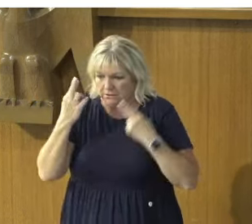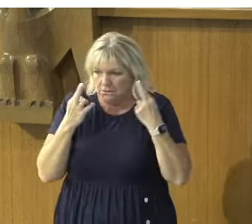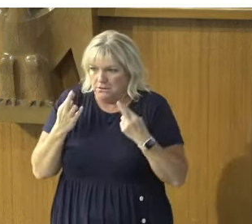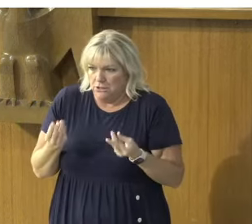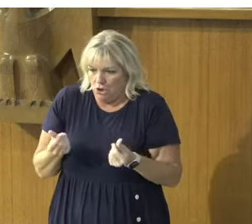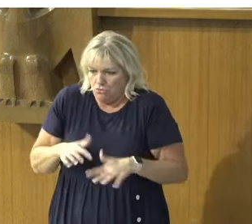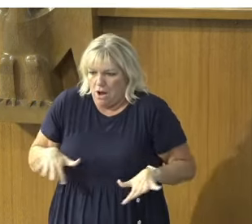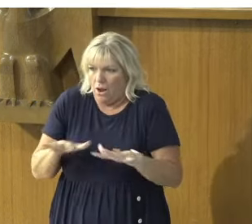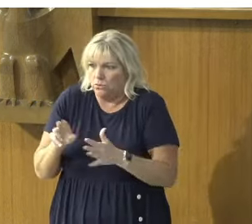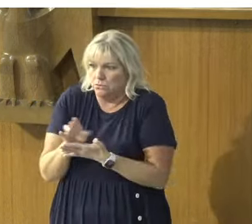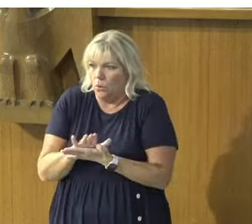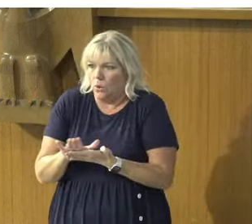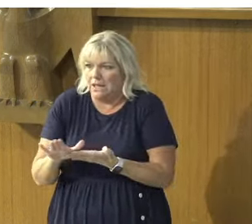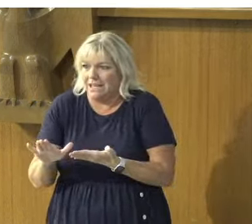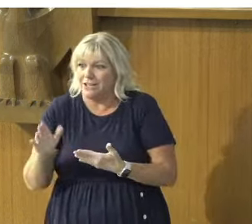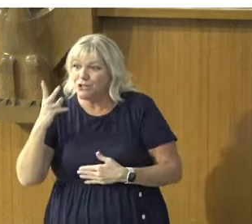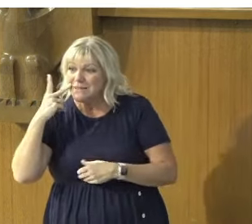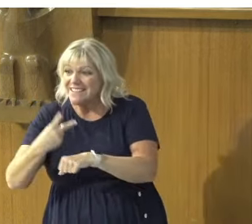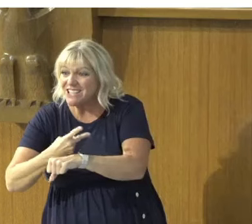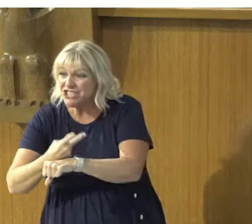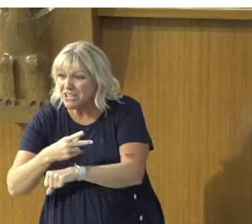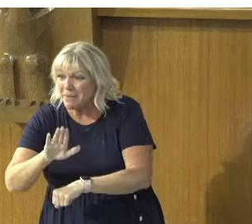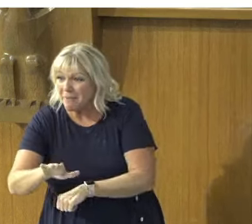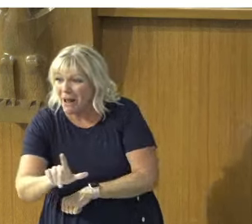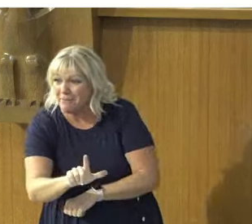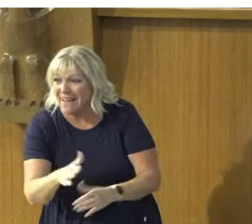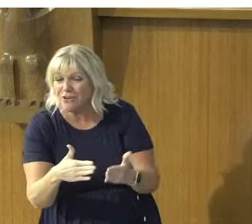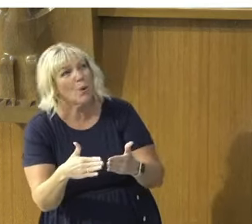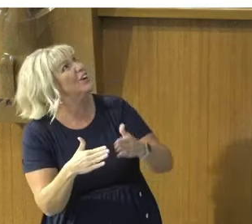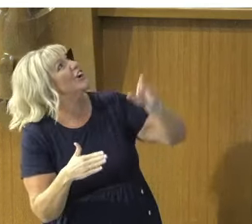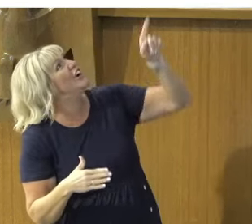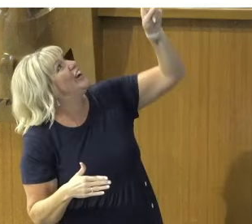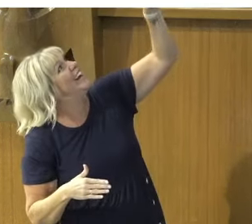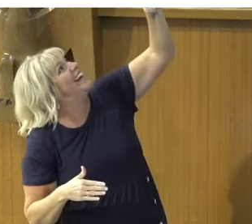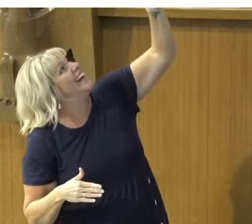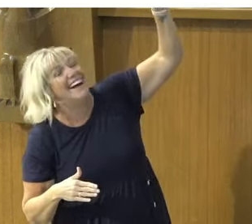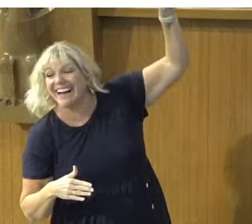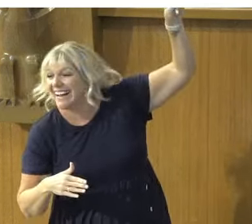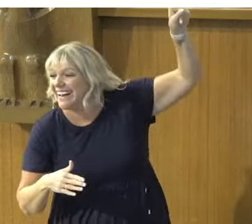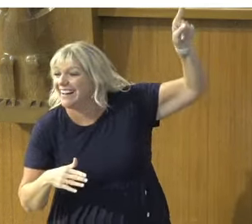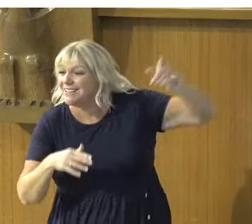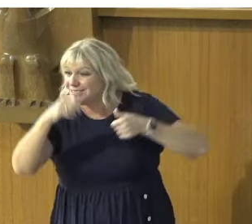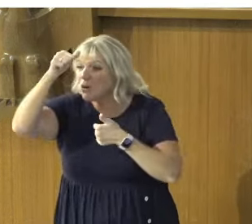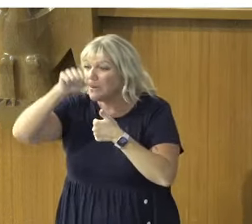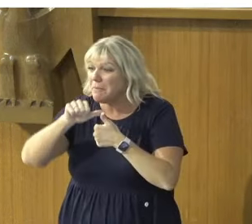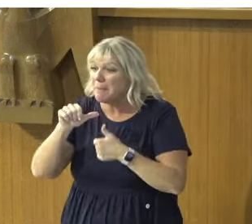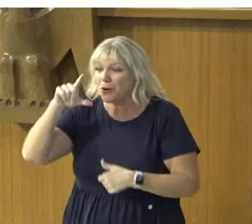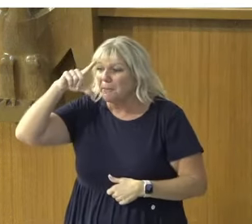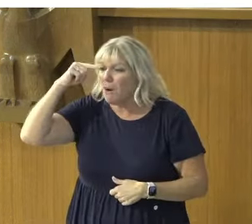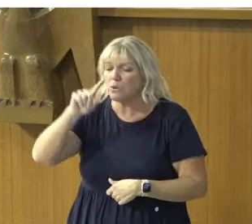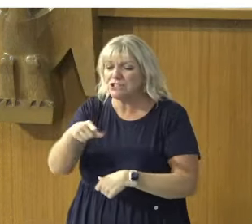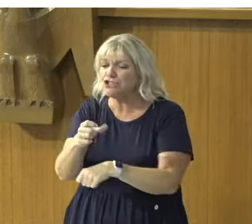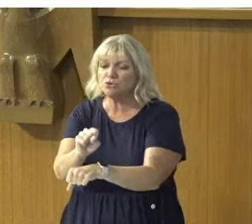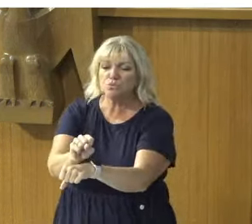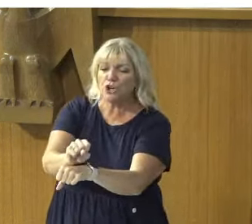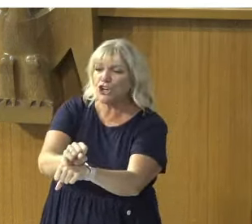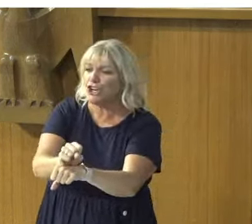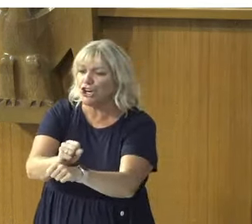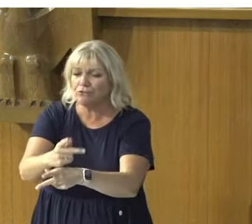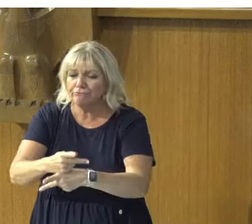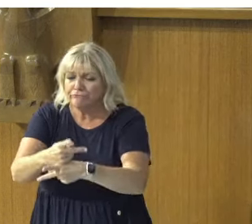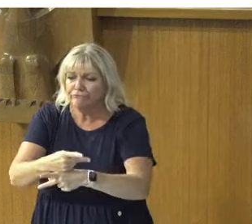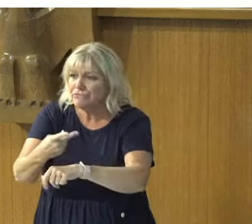left, there's a sheep in the corner, which is a nice touch to remind us he was just out herding these sheep, doing his job as a